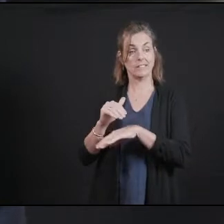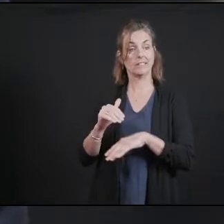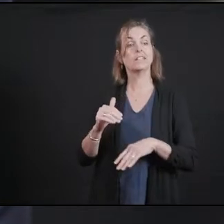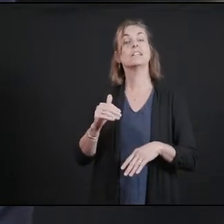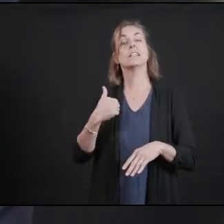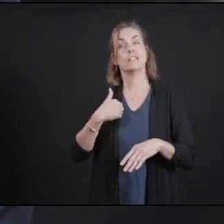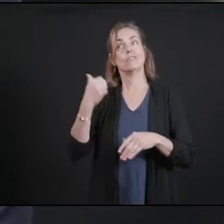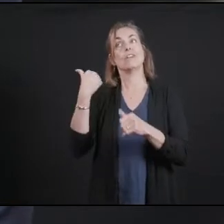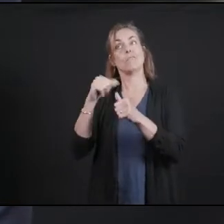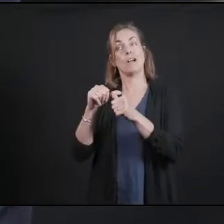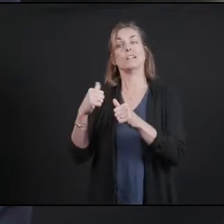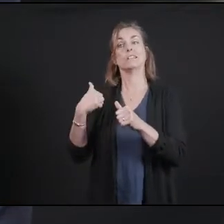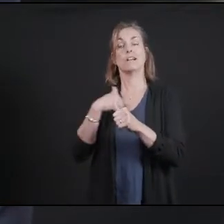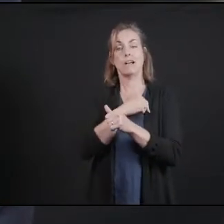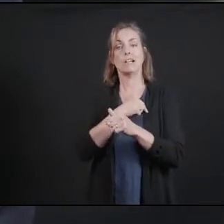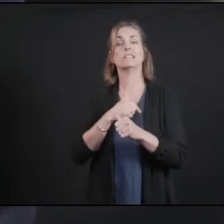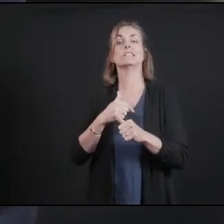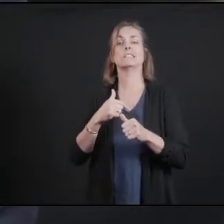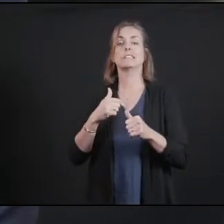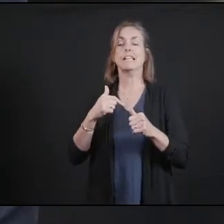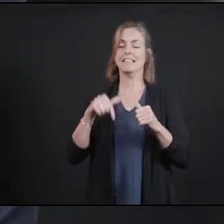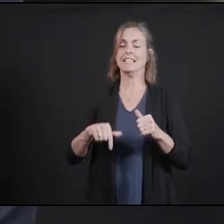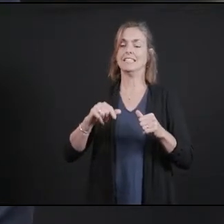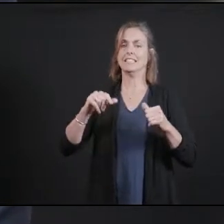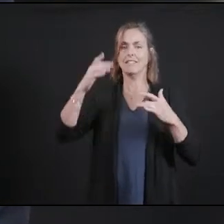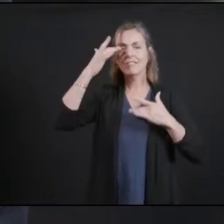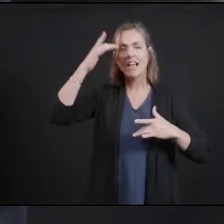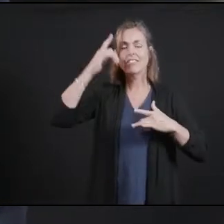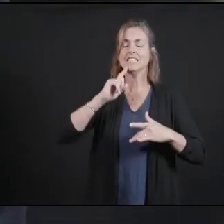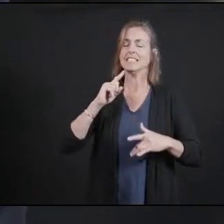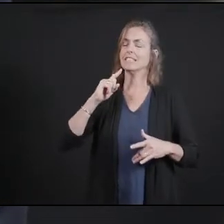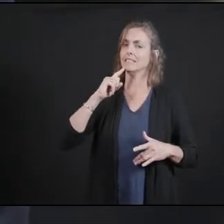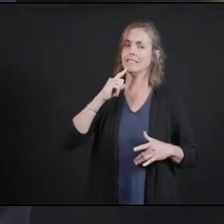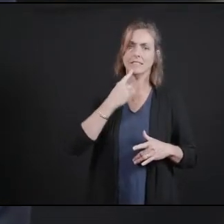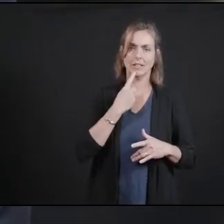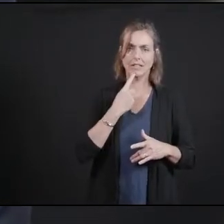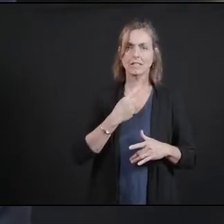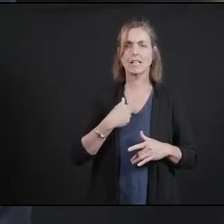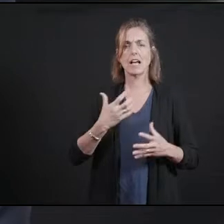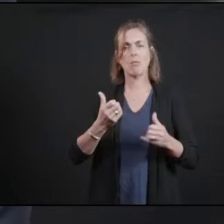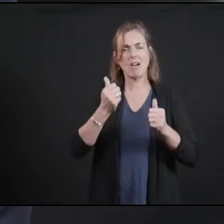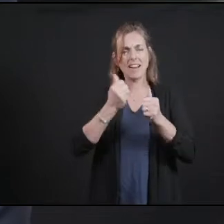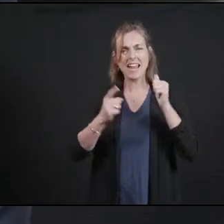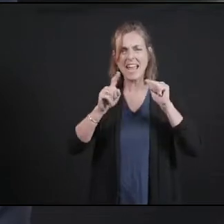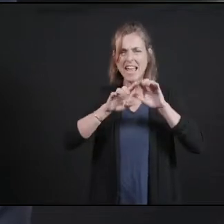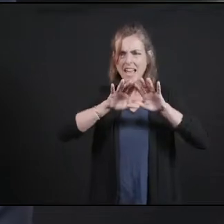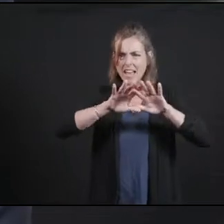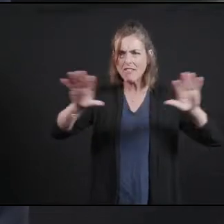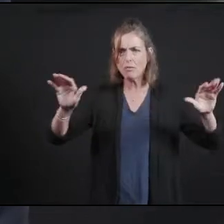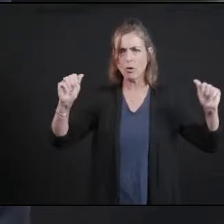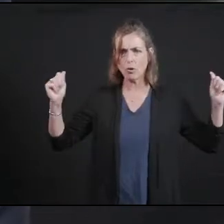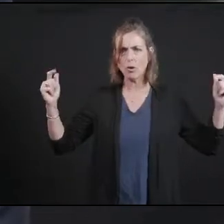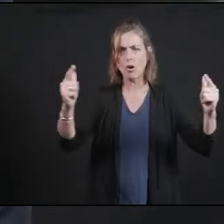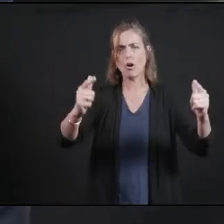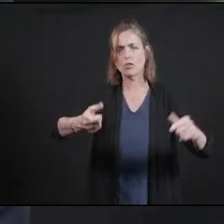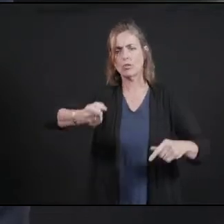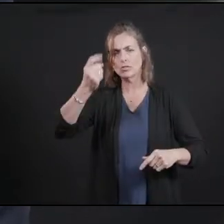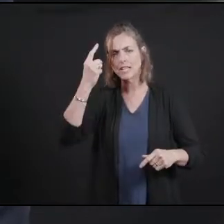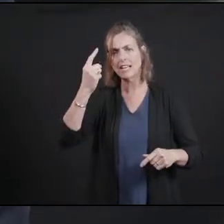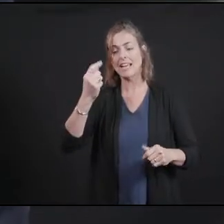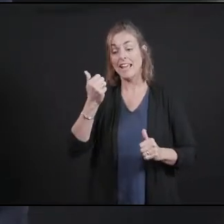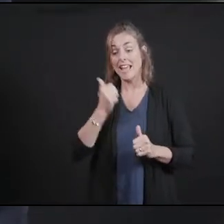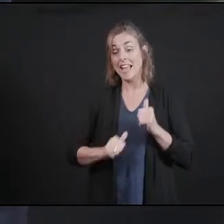ambulance. Remember, you have to take this seriously. The passing of that gentleman Saturday evening is a